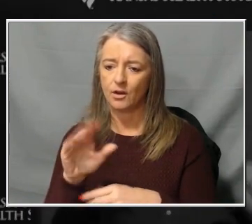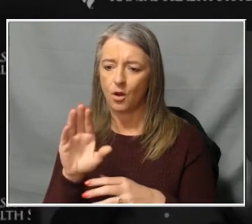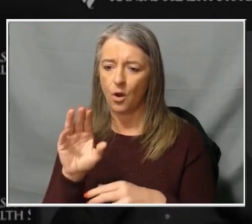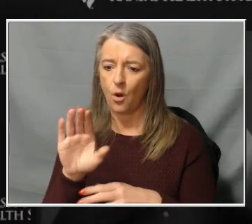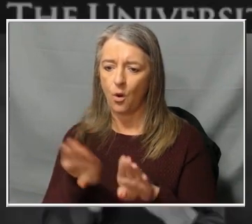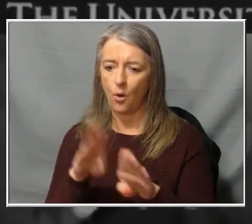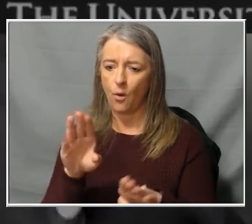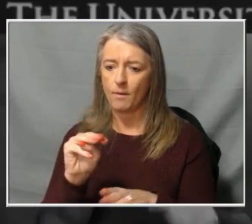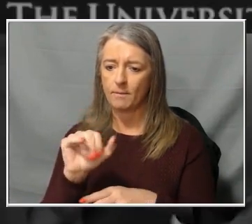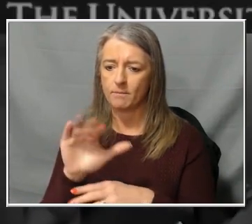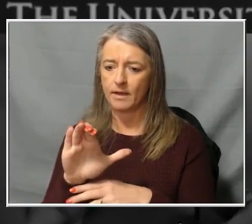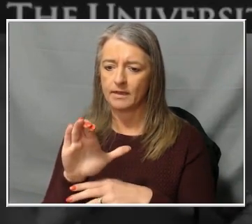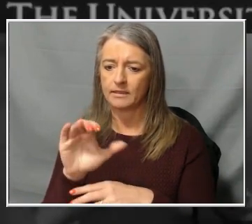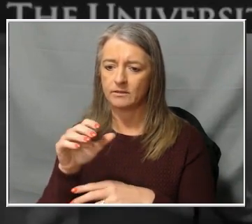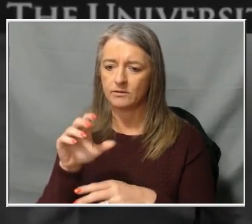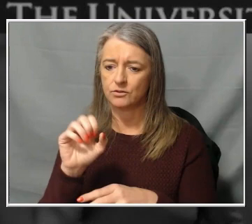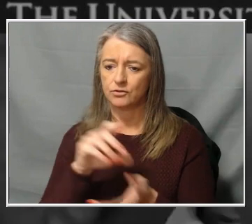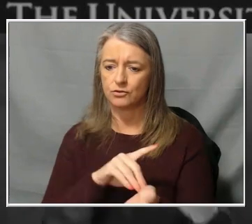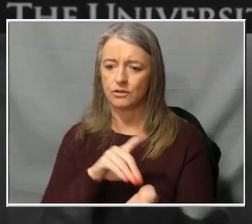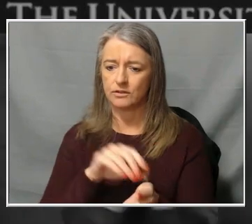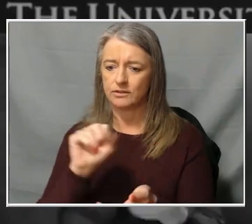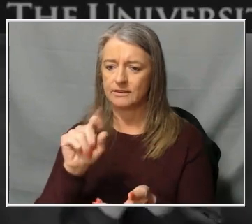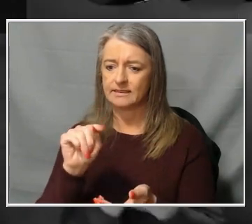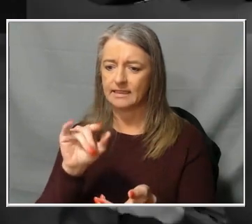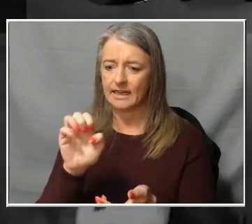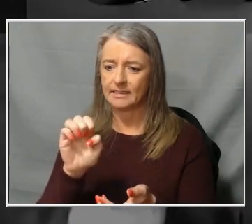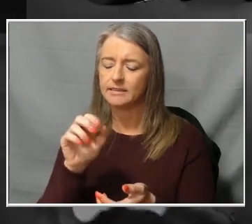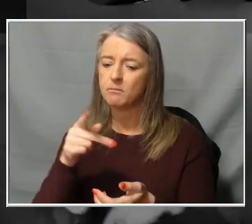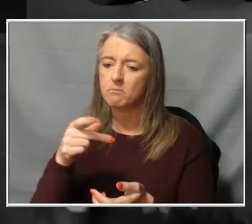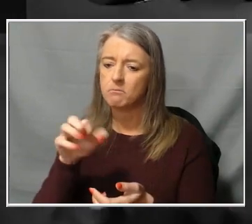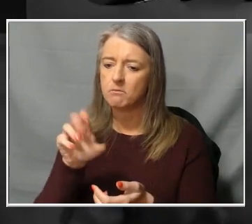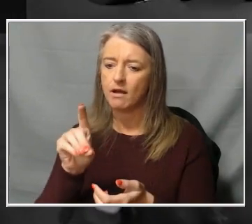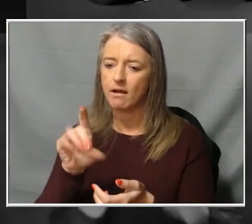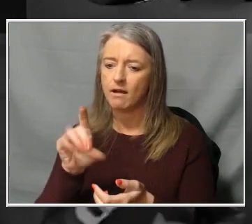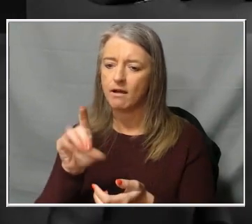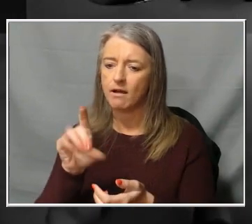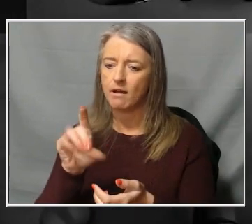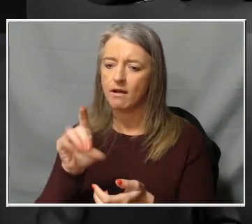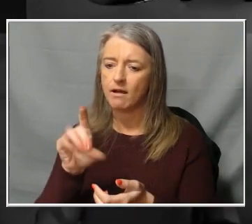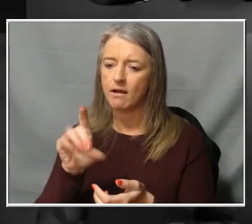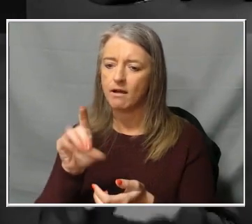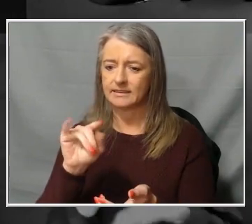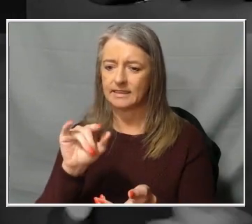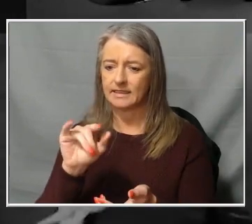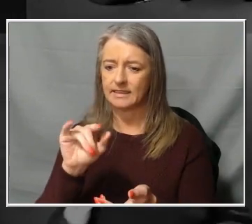with Dr. Stites podcast. Now everywhere podcasts are available.